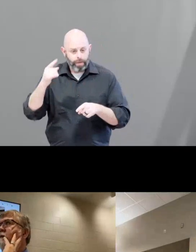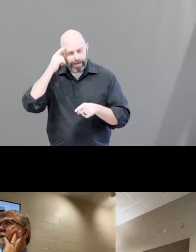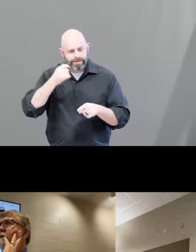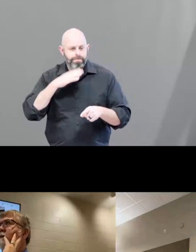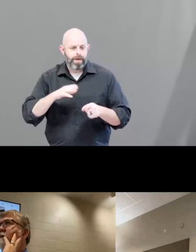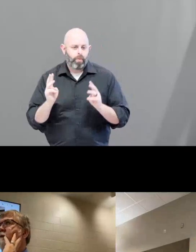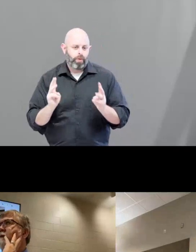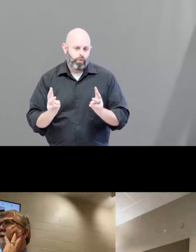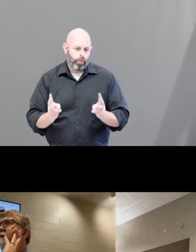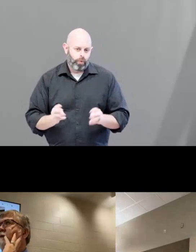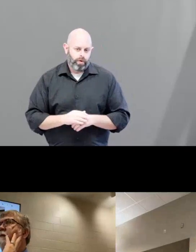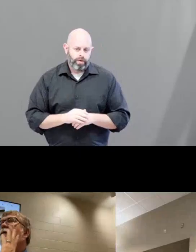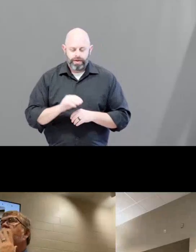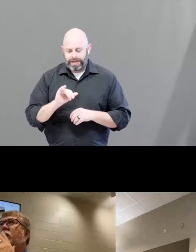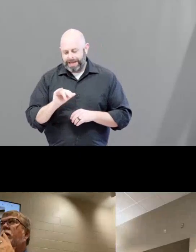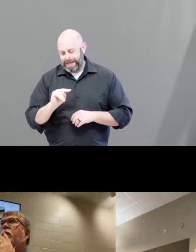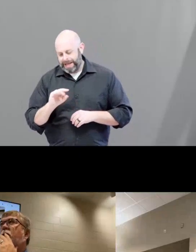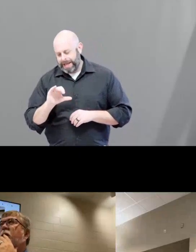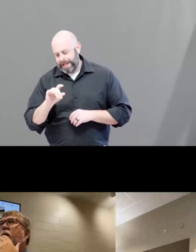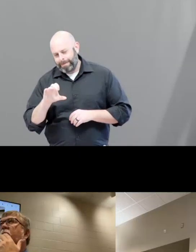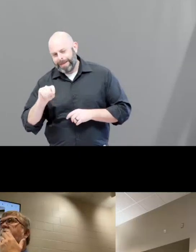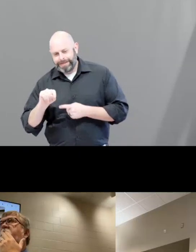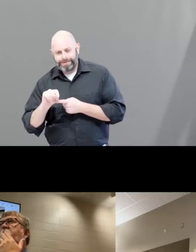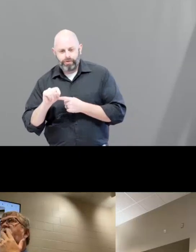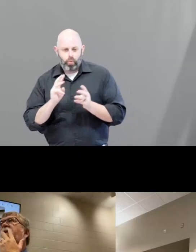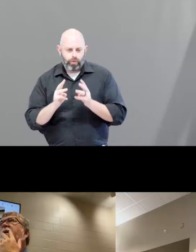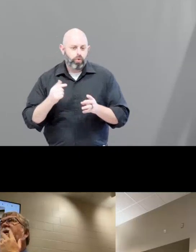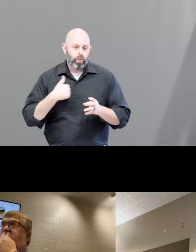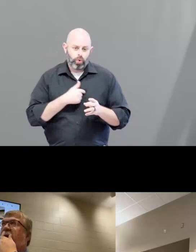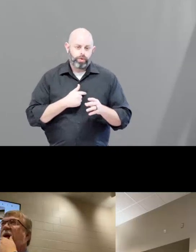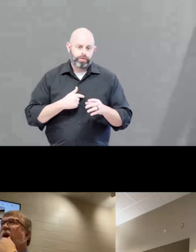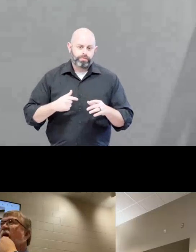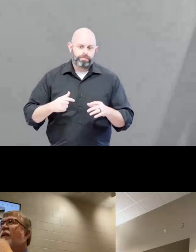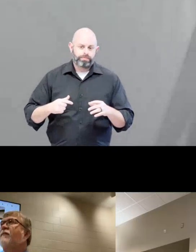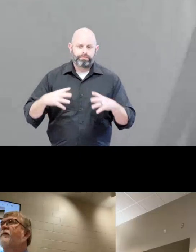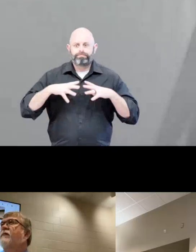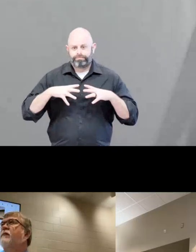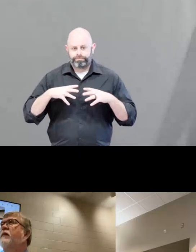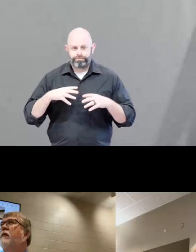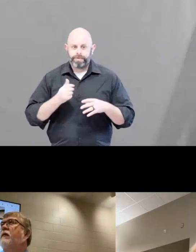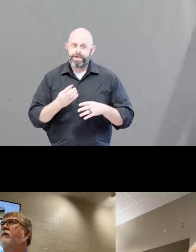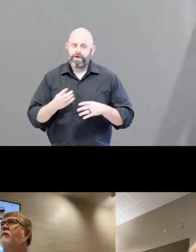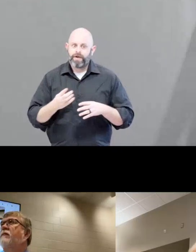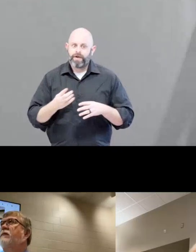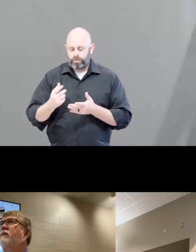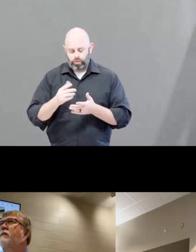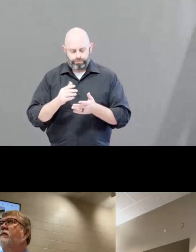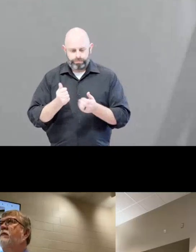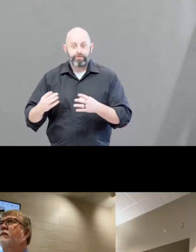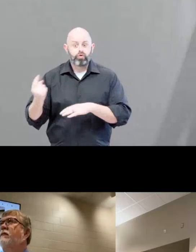inclement weather. We were out a few days, and the